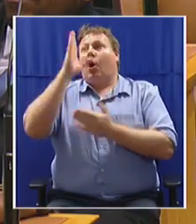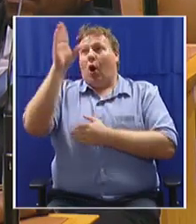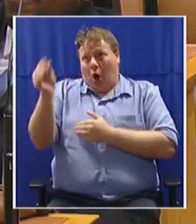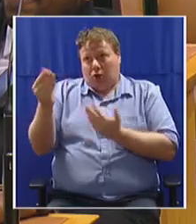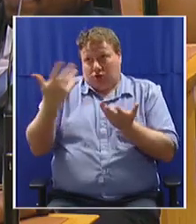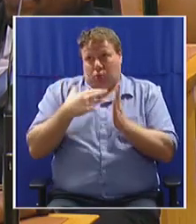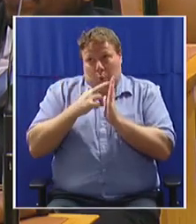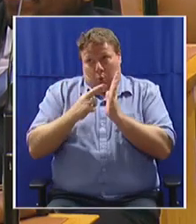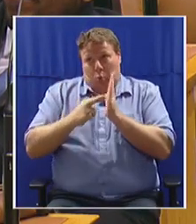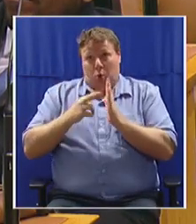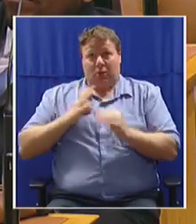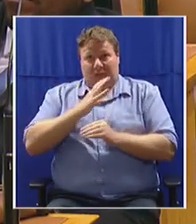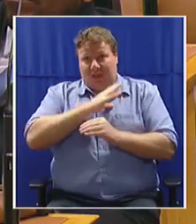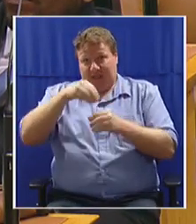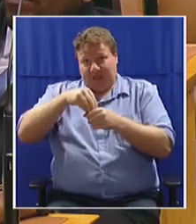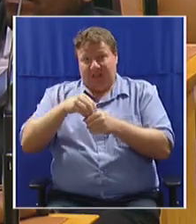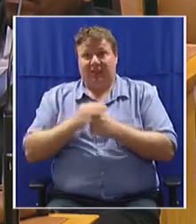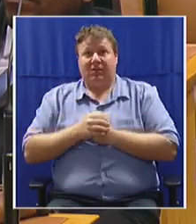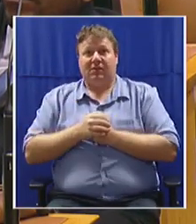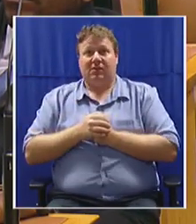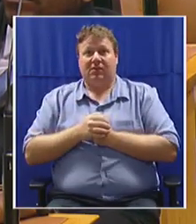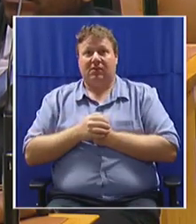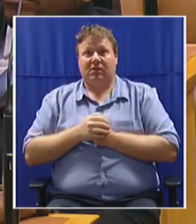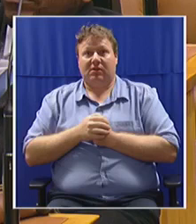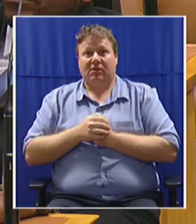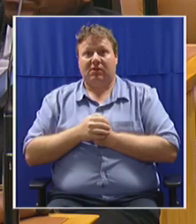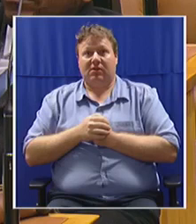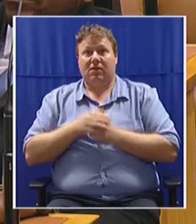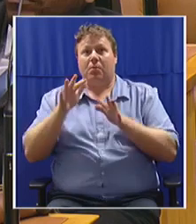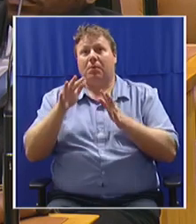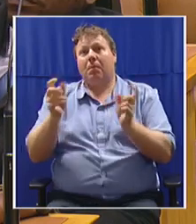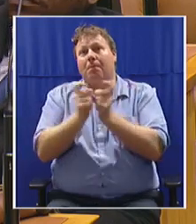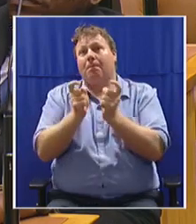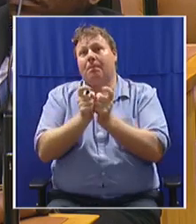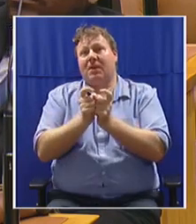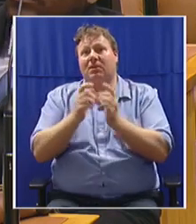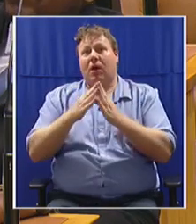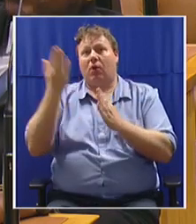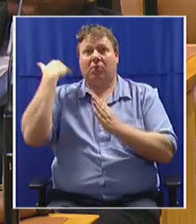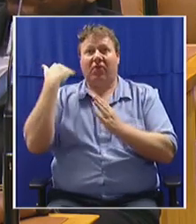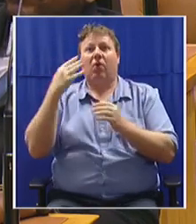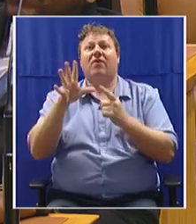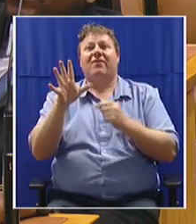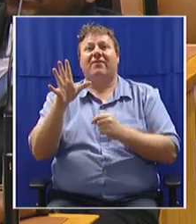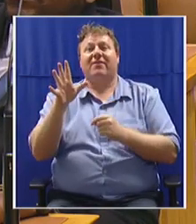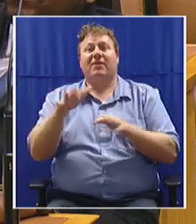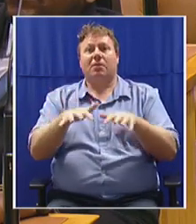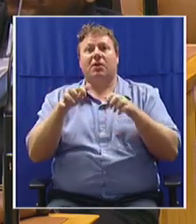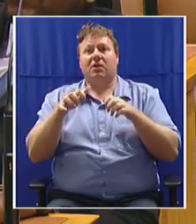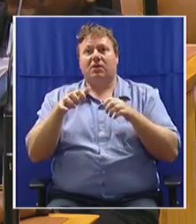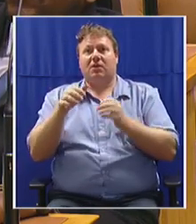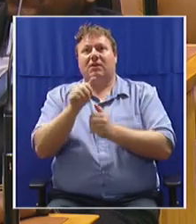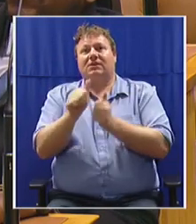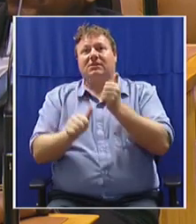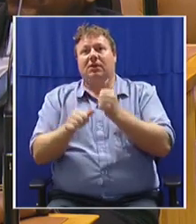precedents in the past. Got rulings from the Honorable Ginwala made in the House before, and as well as in the Fifth Parliament. The sub judice rule does no longer